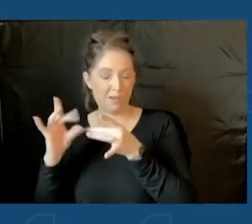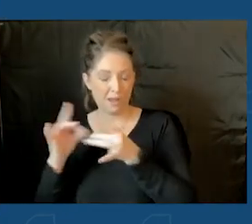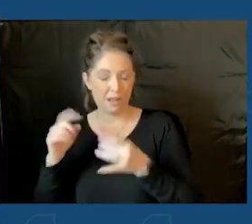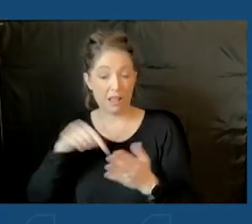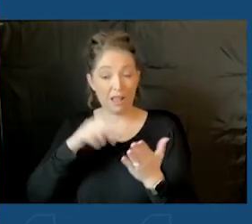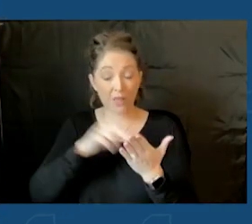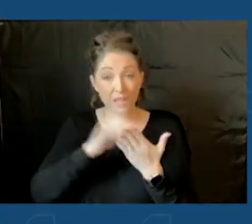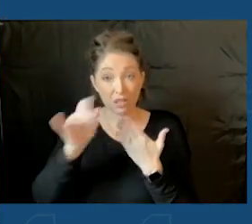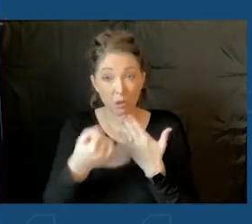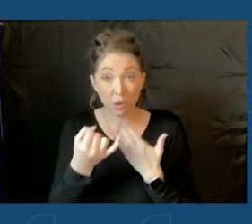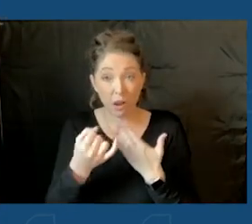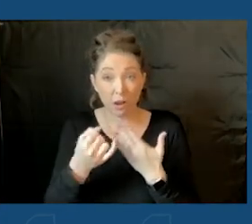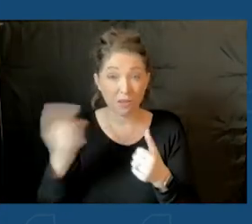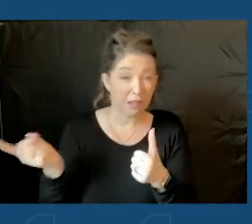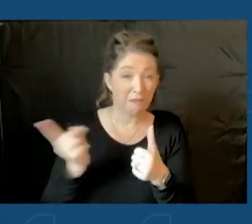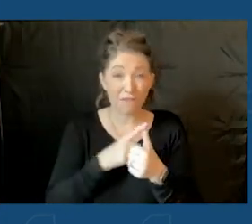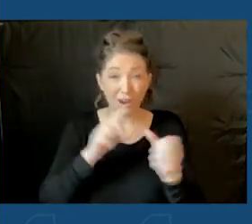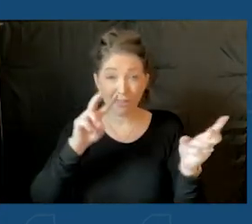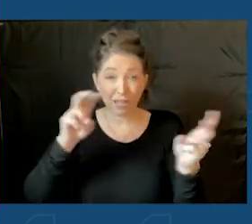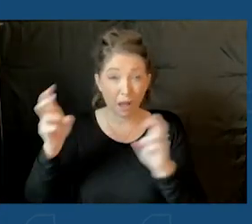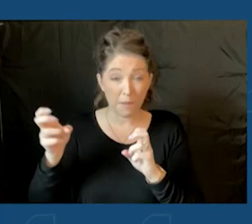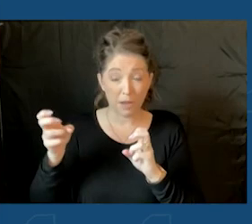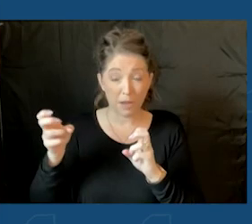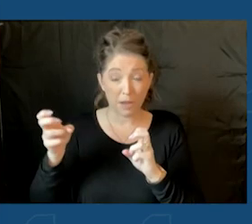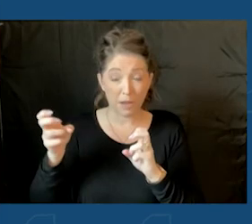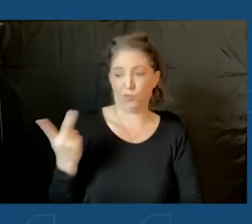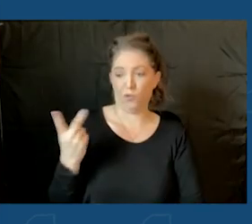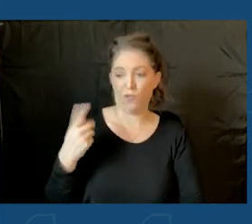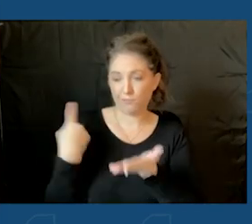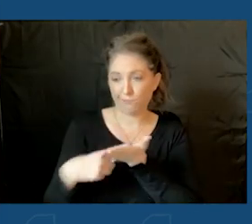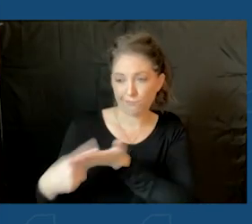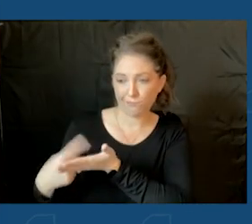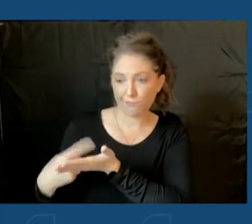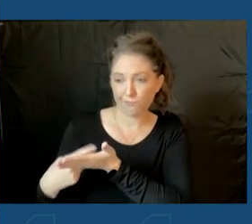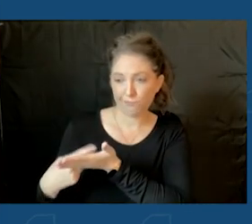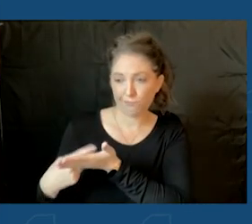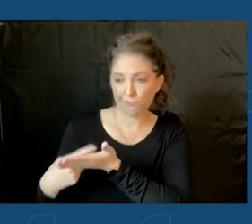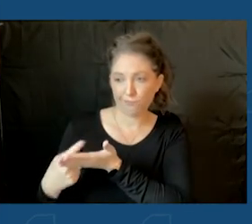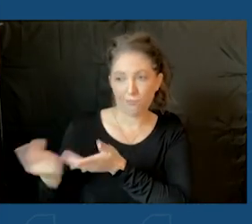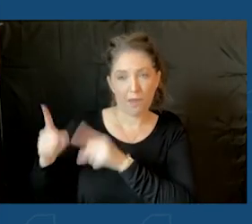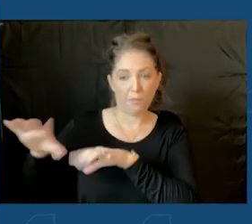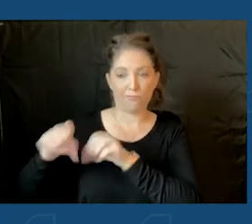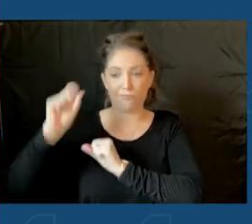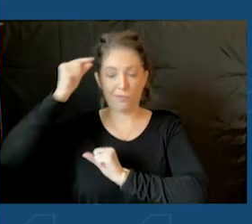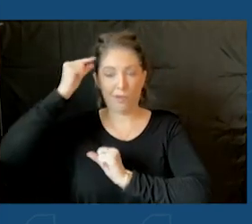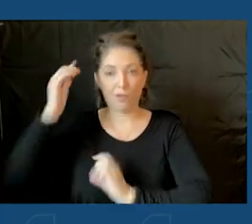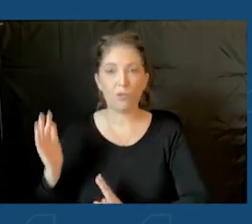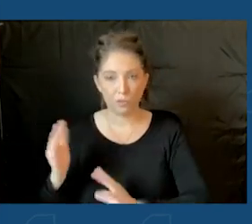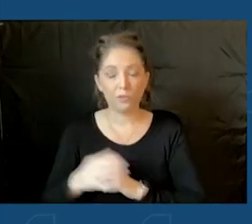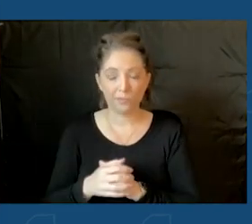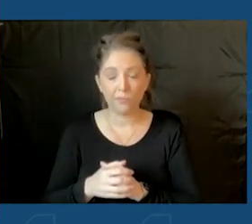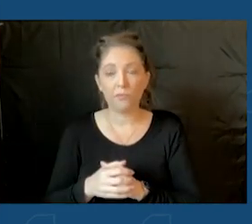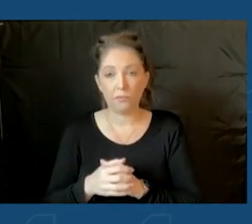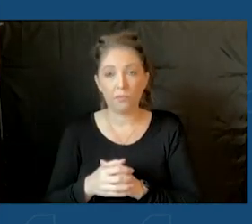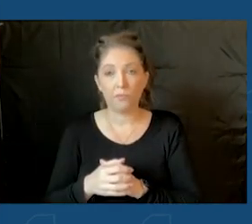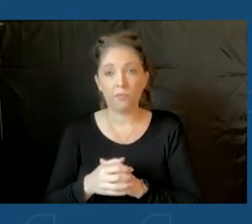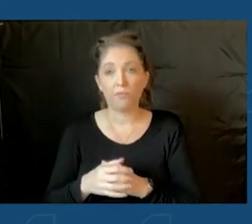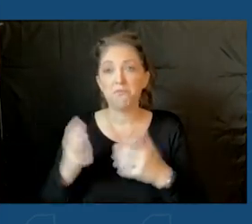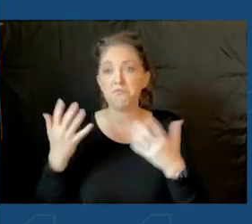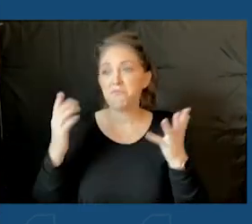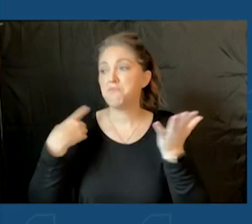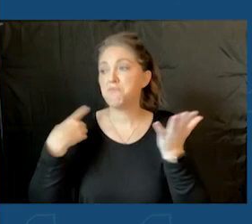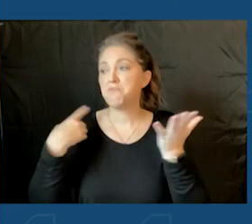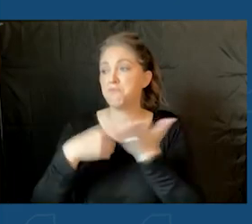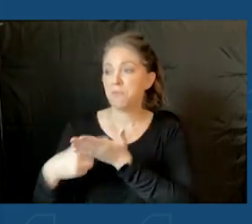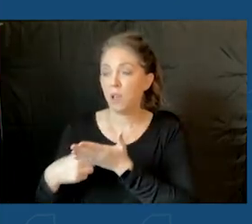the first topic that you and I discussed when you became governor. And we talked about the magnitude of